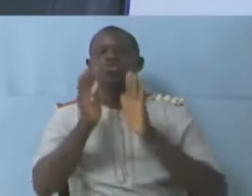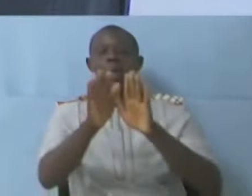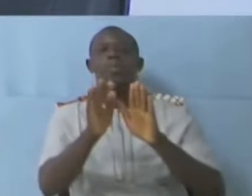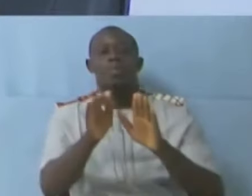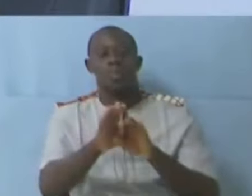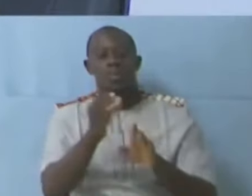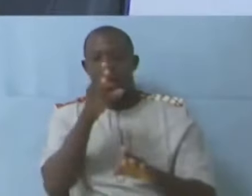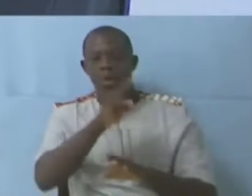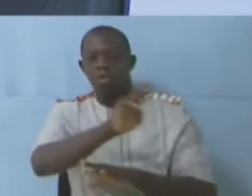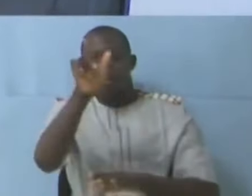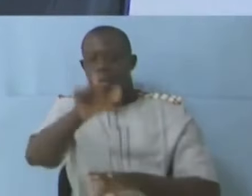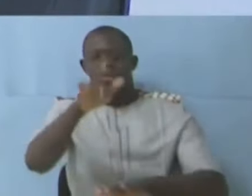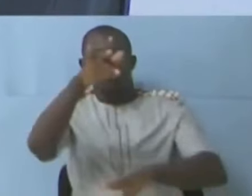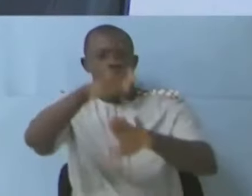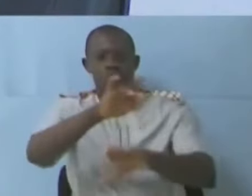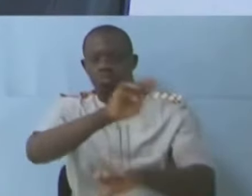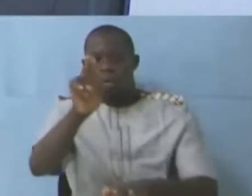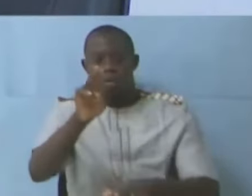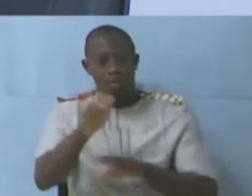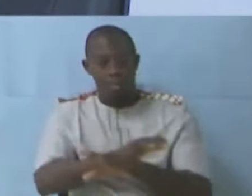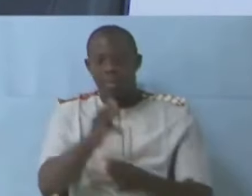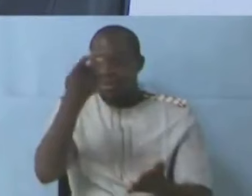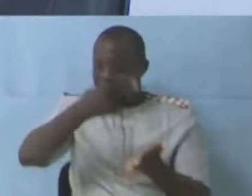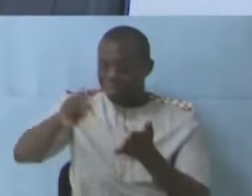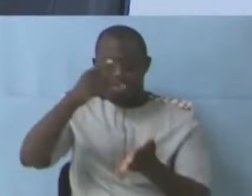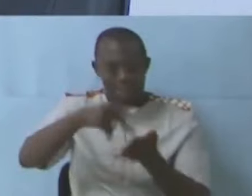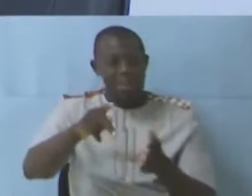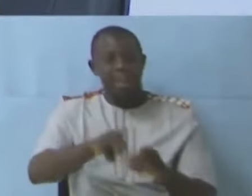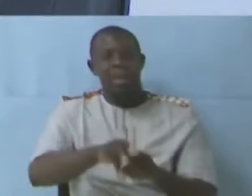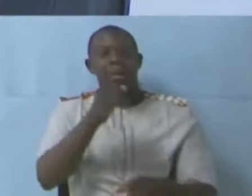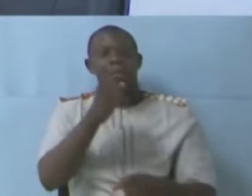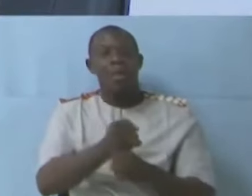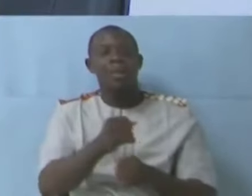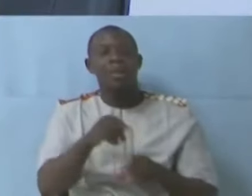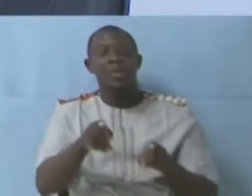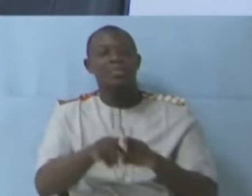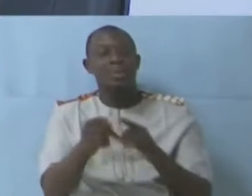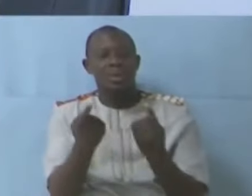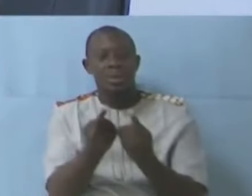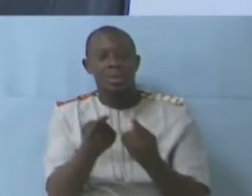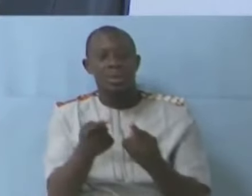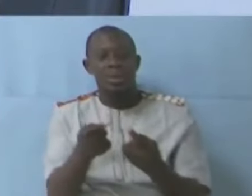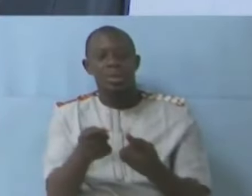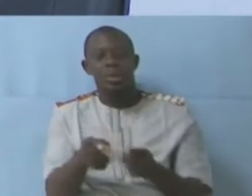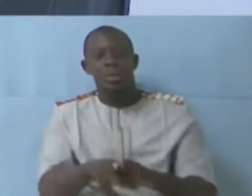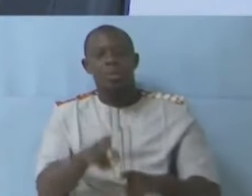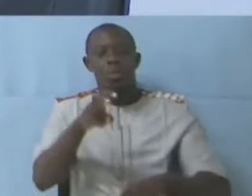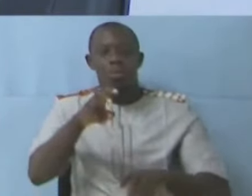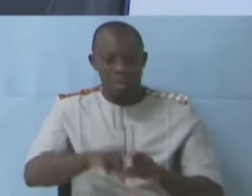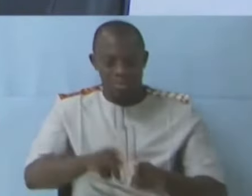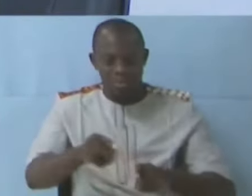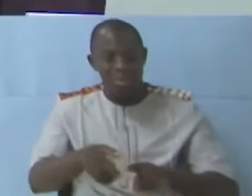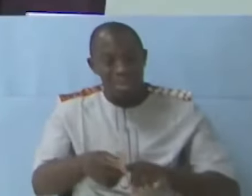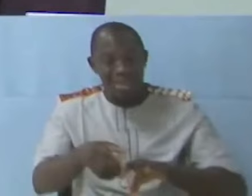buma ken laal way fek ak kick nañ ma tej nañ suma loxoy gene nañ wey yeb gene nañ ko. That's the time they pull out my nails